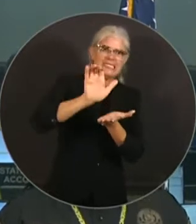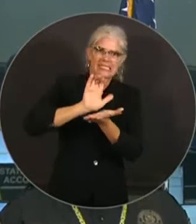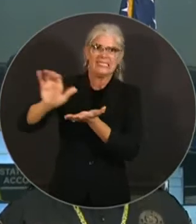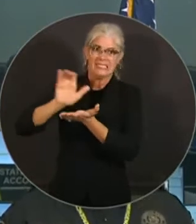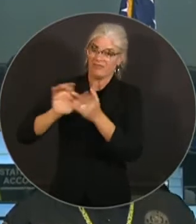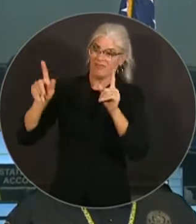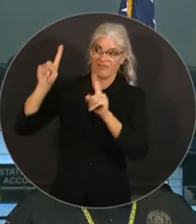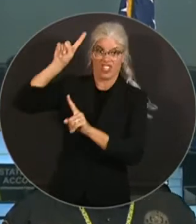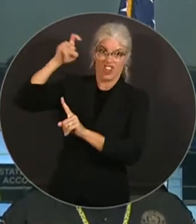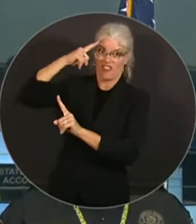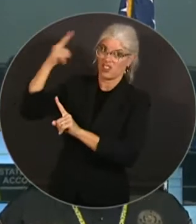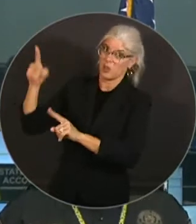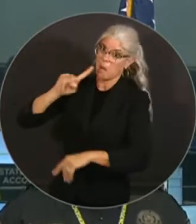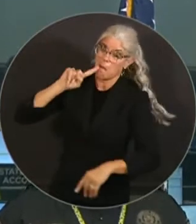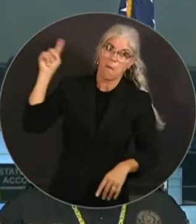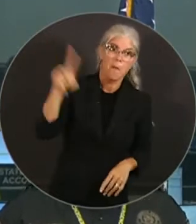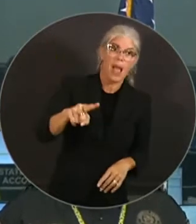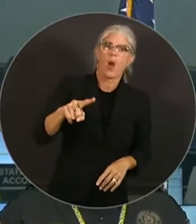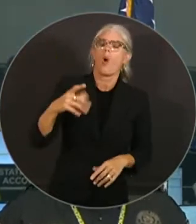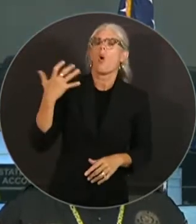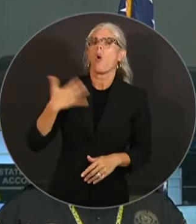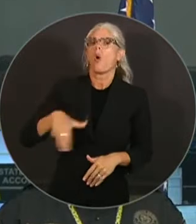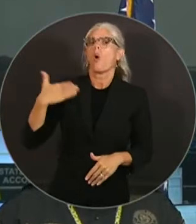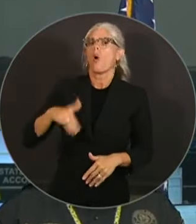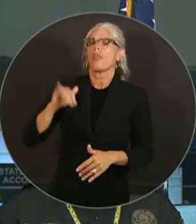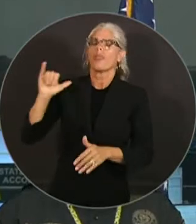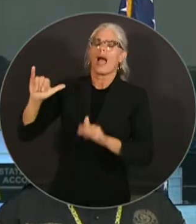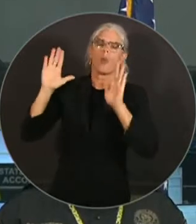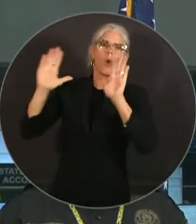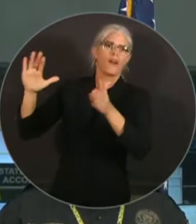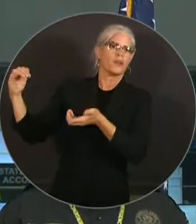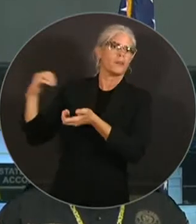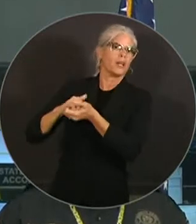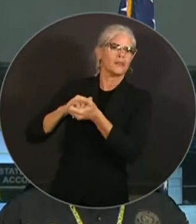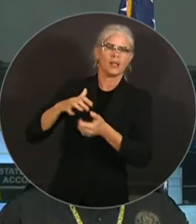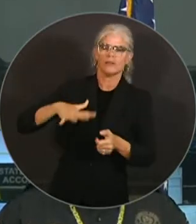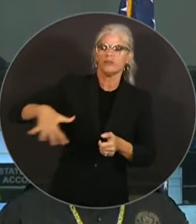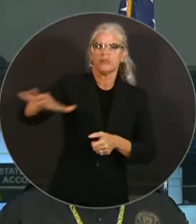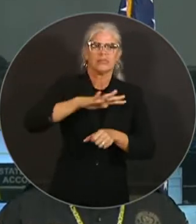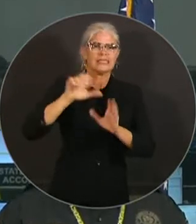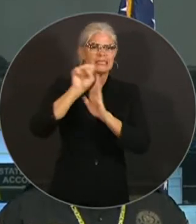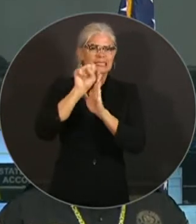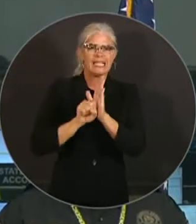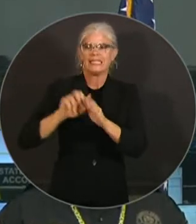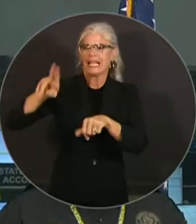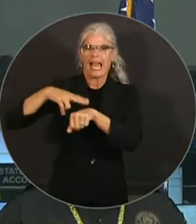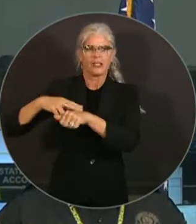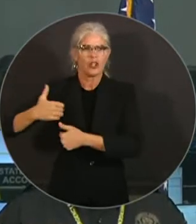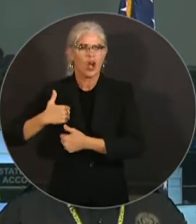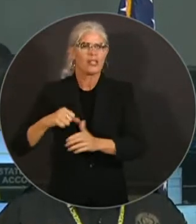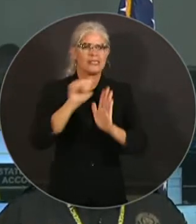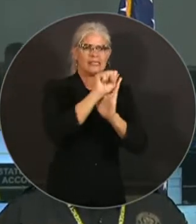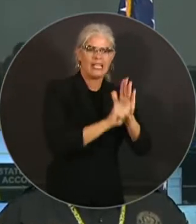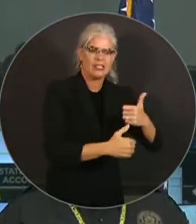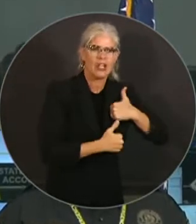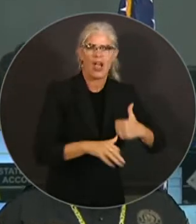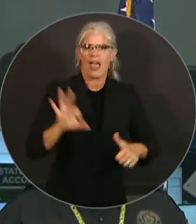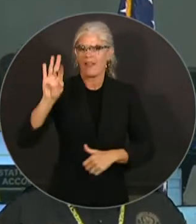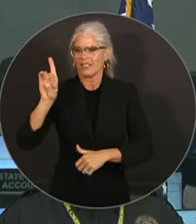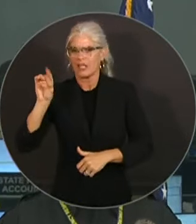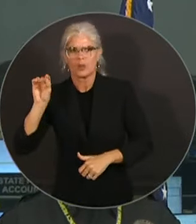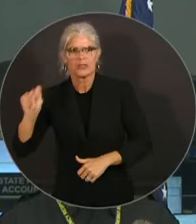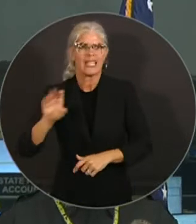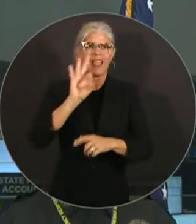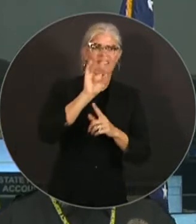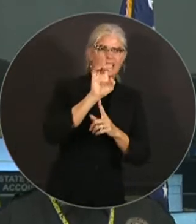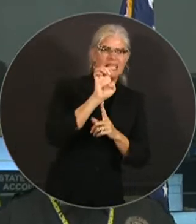remarkable partnership between all of the responding state agencies, the Florida National Guard, the State Guard, FDOT, FDEM, the